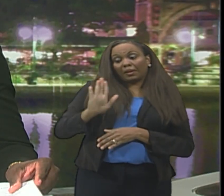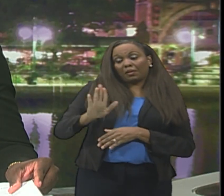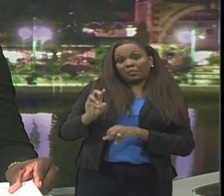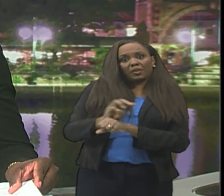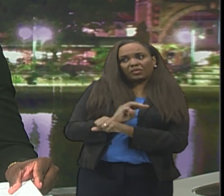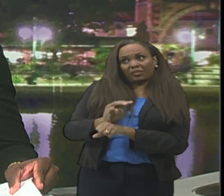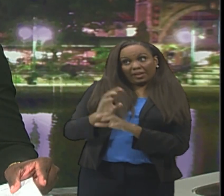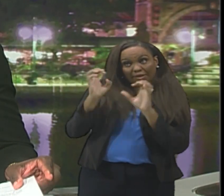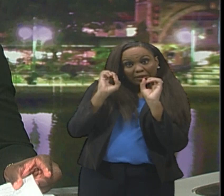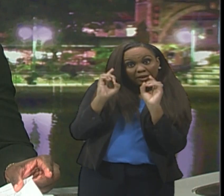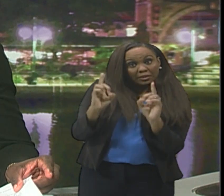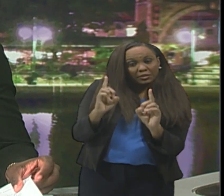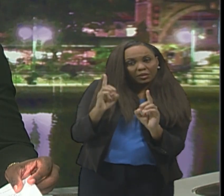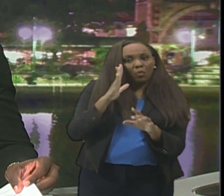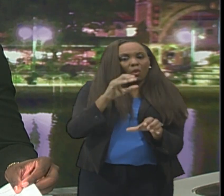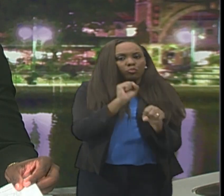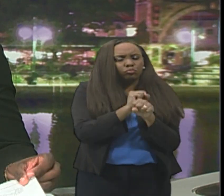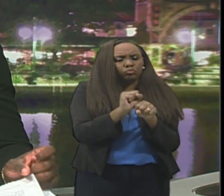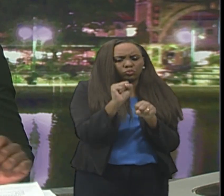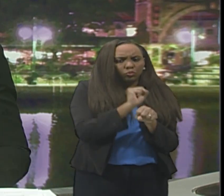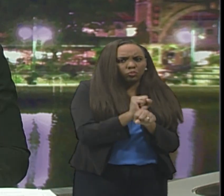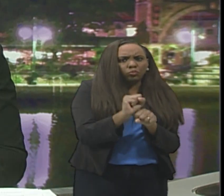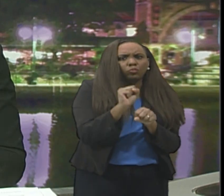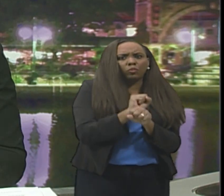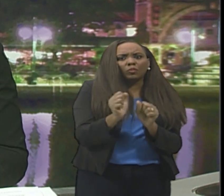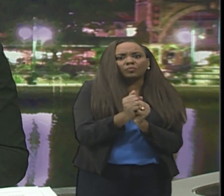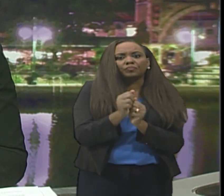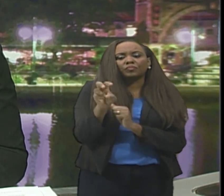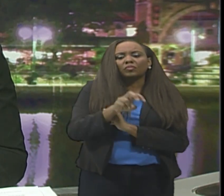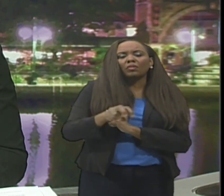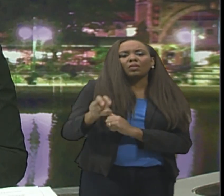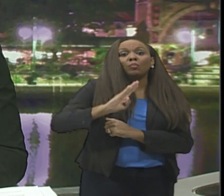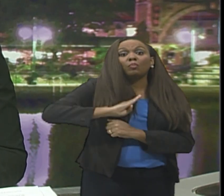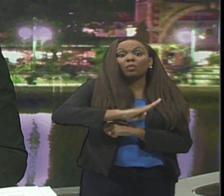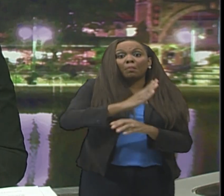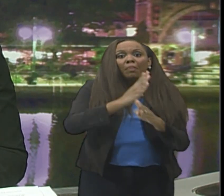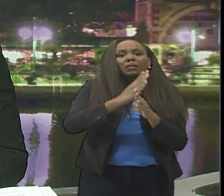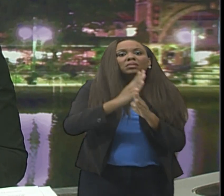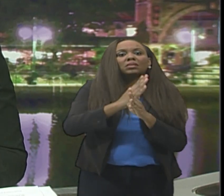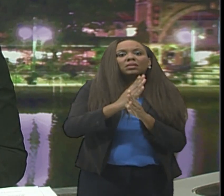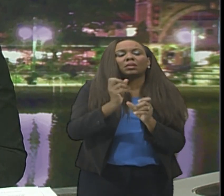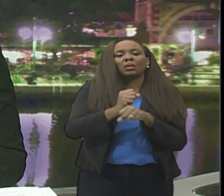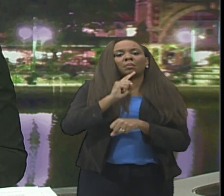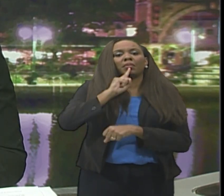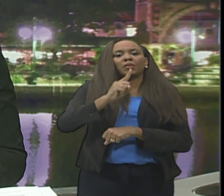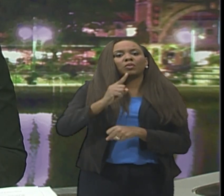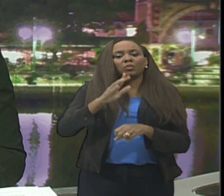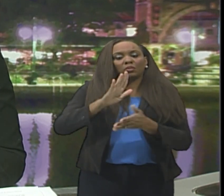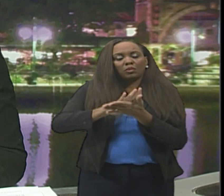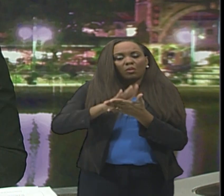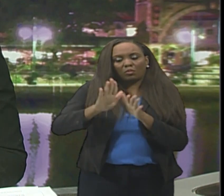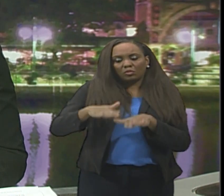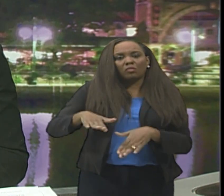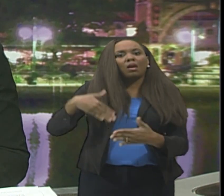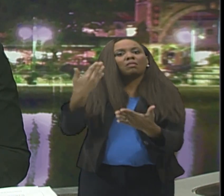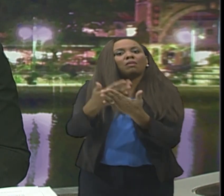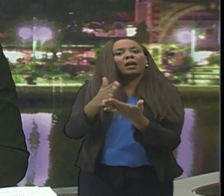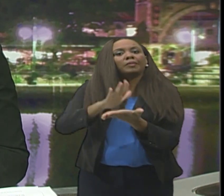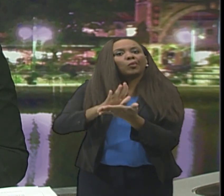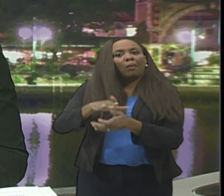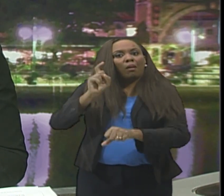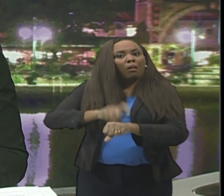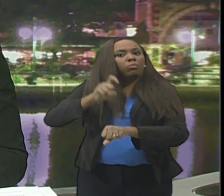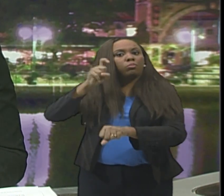her ministry intends to work closely with the Transport Board to ensure a timely bus service for Barbadian school children.